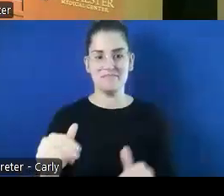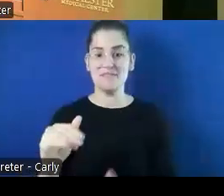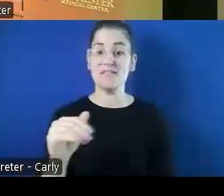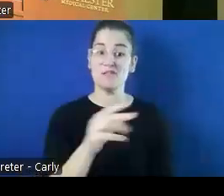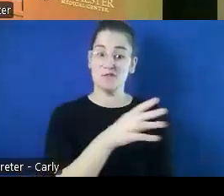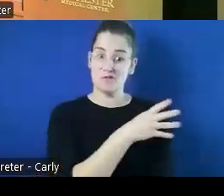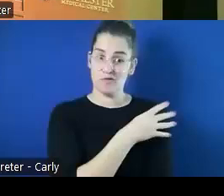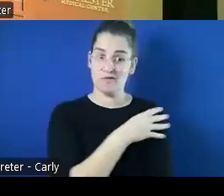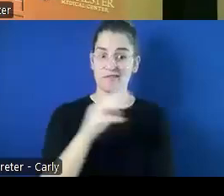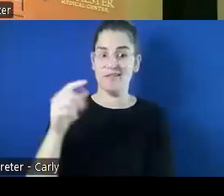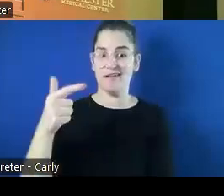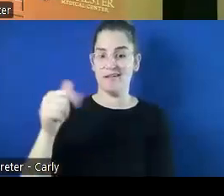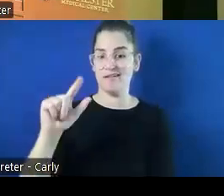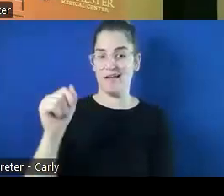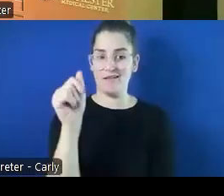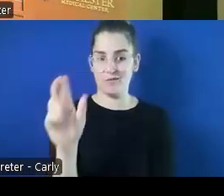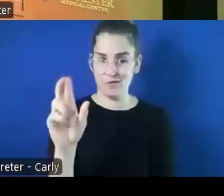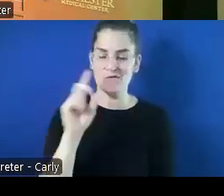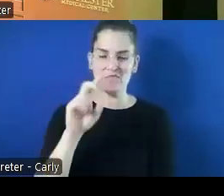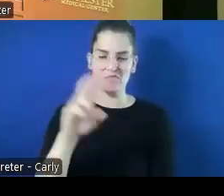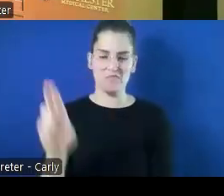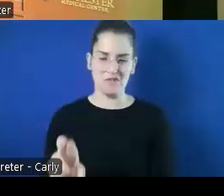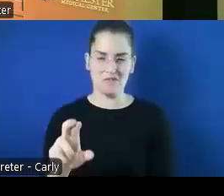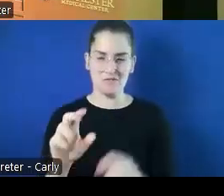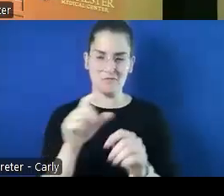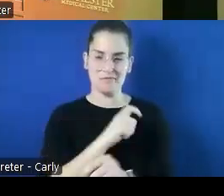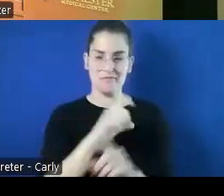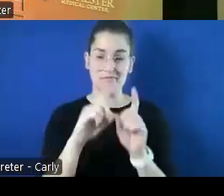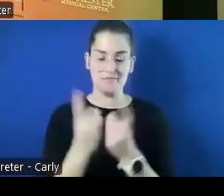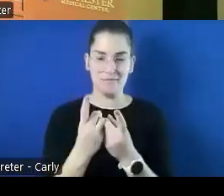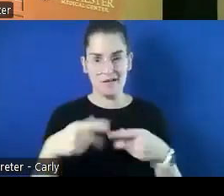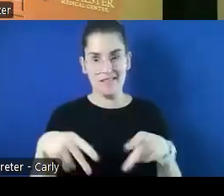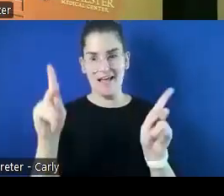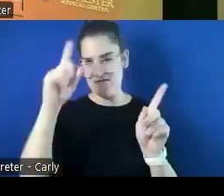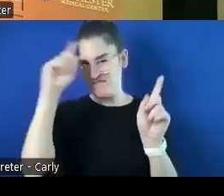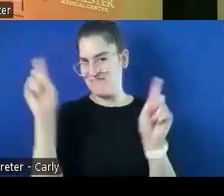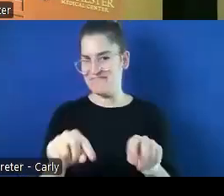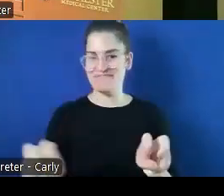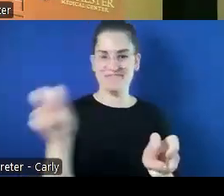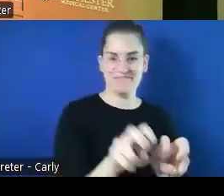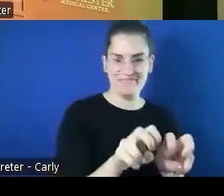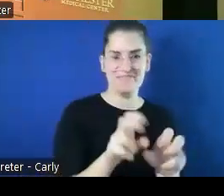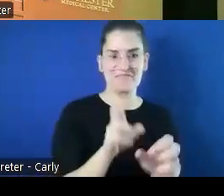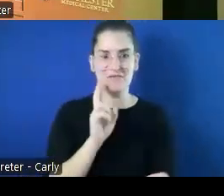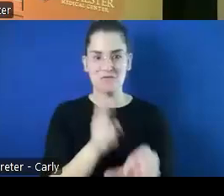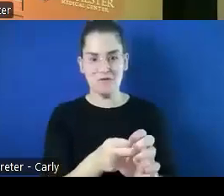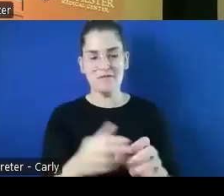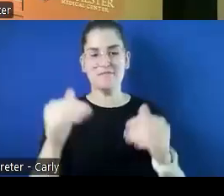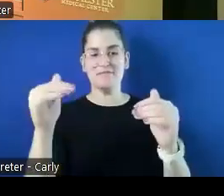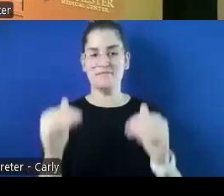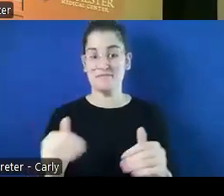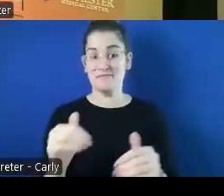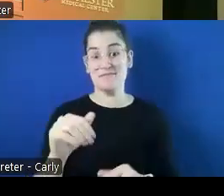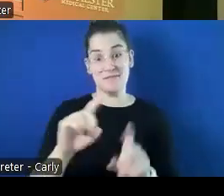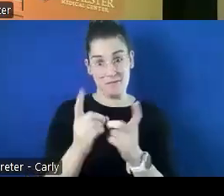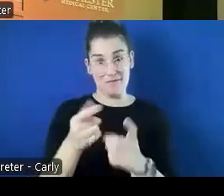for agreeing to have us participate, the individual members of the Rochester Police Department, and the residents who have